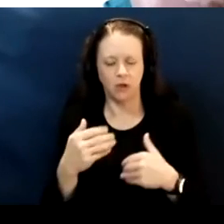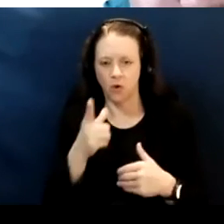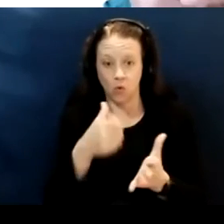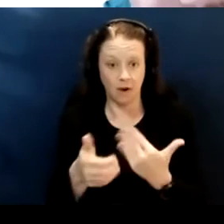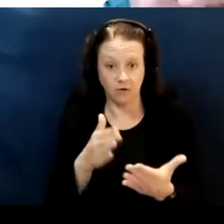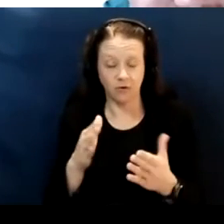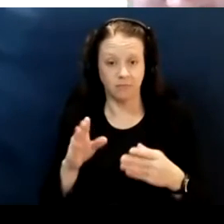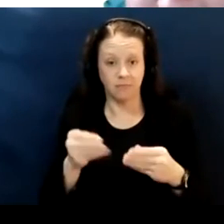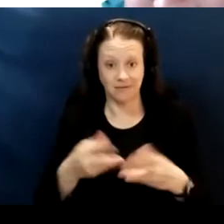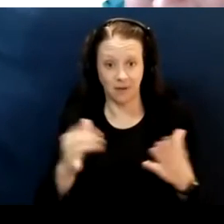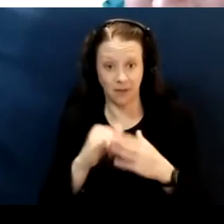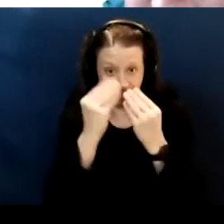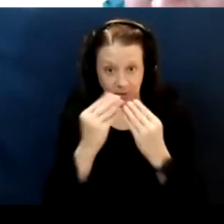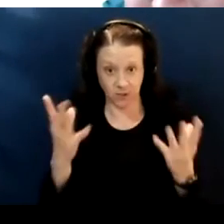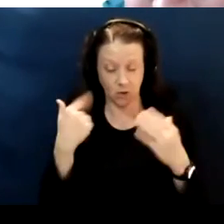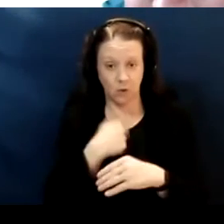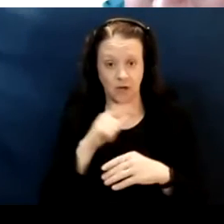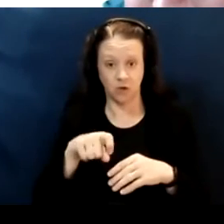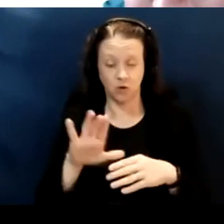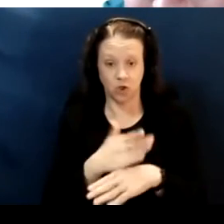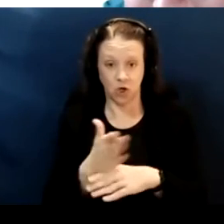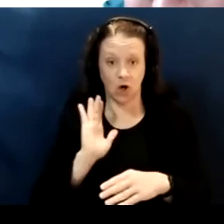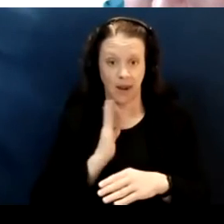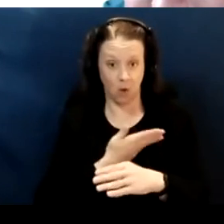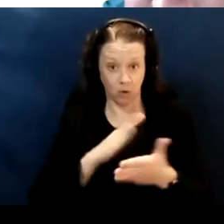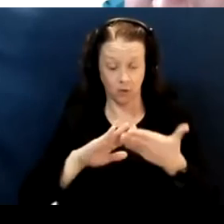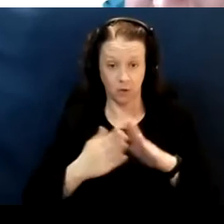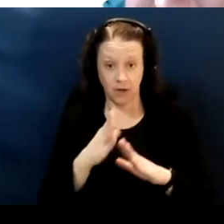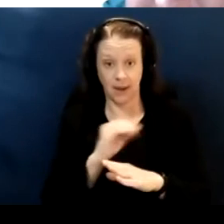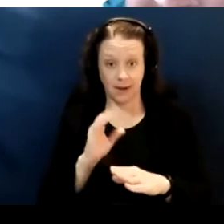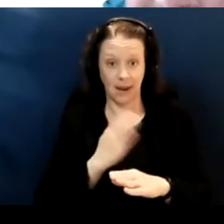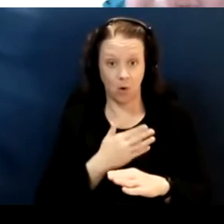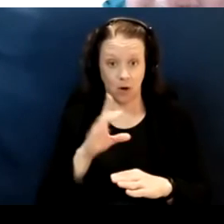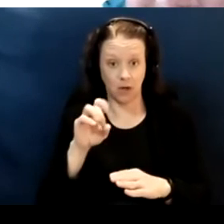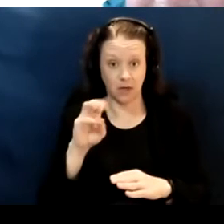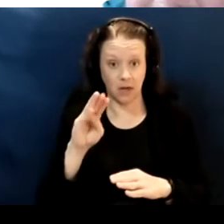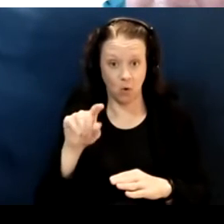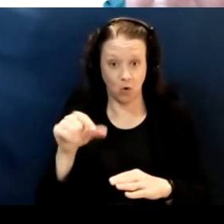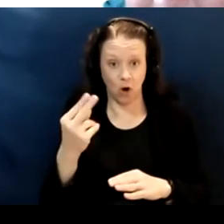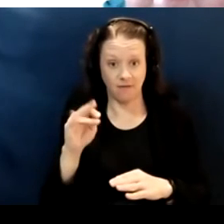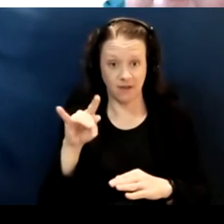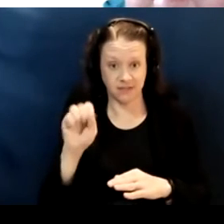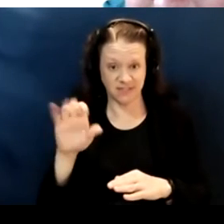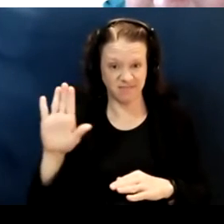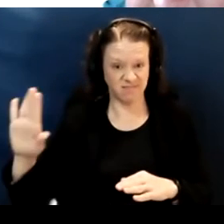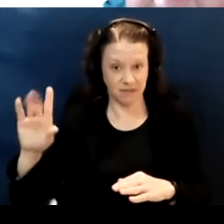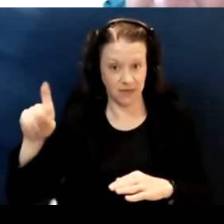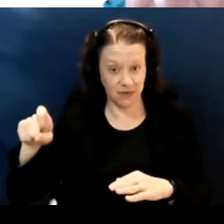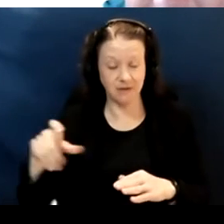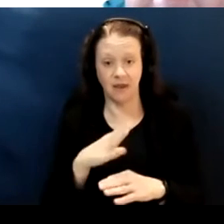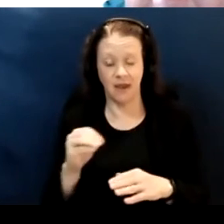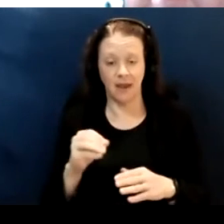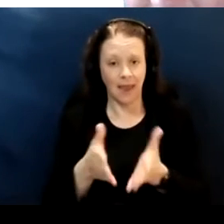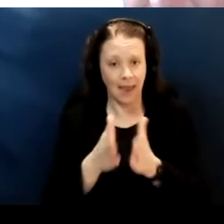share our community and our demographics needs, express that to them. And when they're making these flyers, ask them to bring them